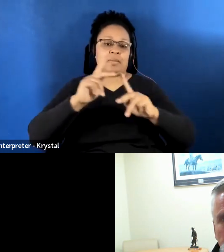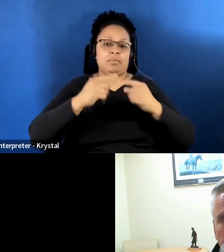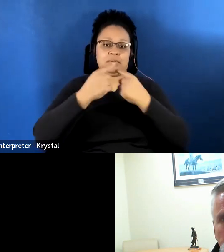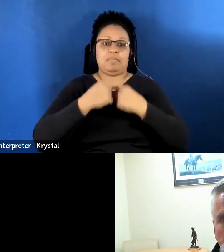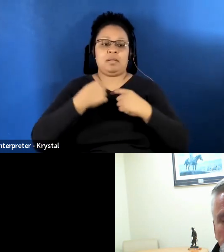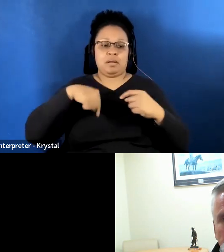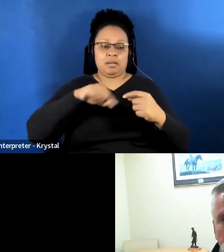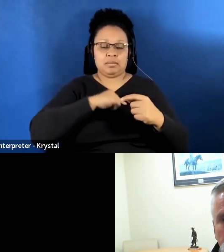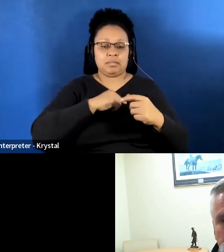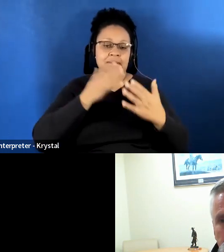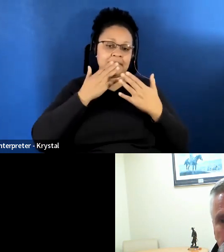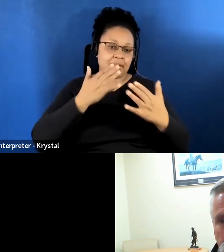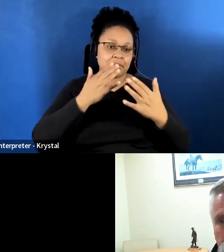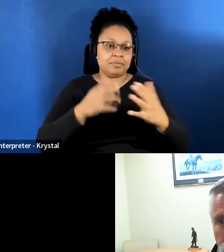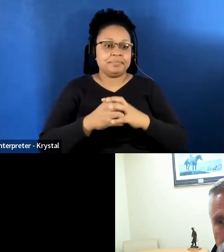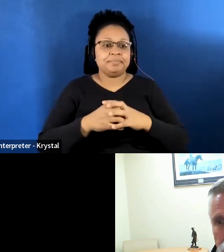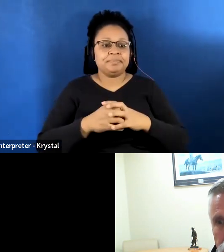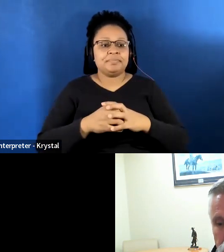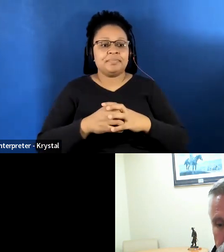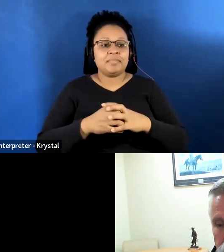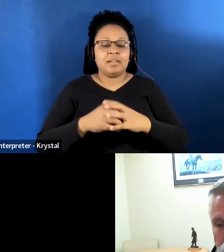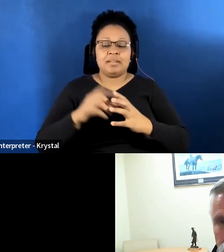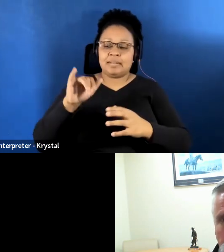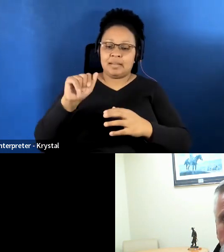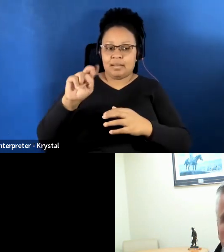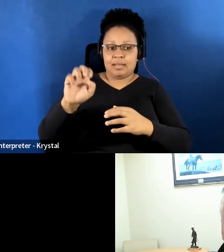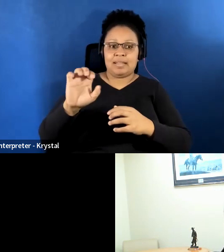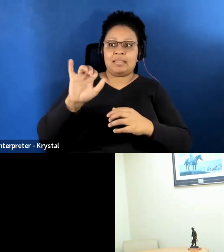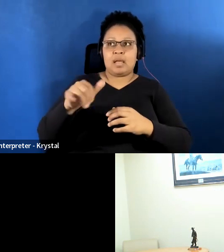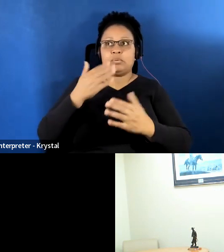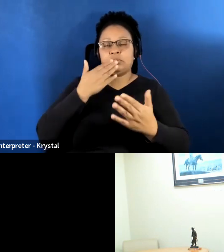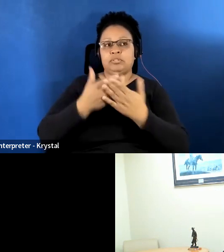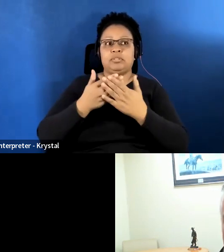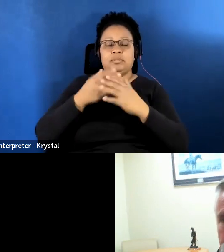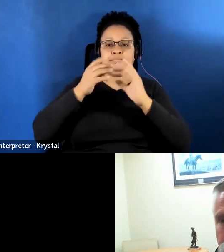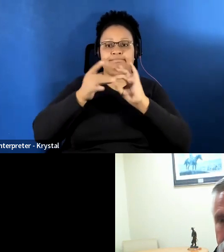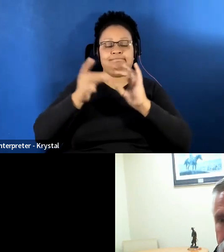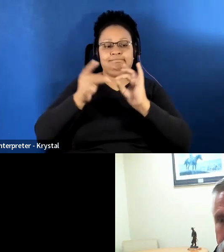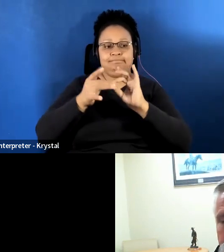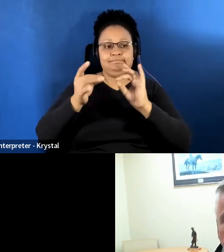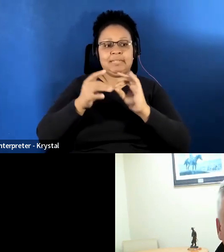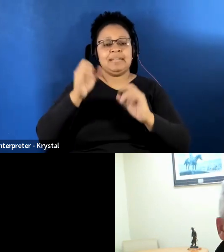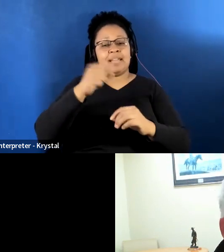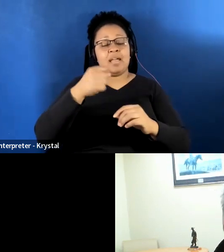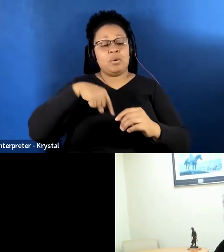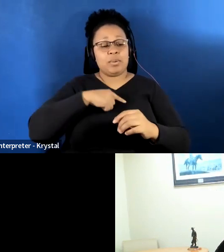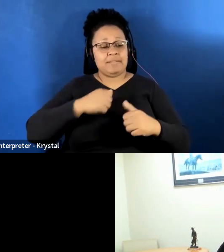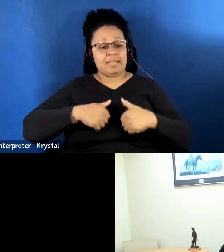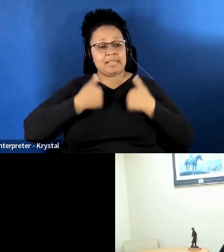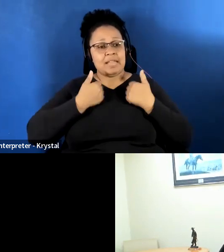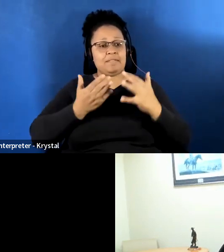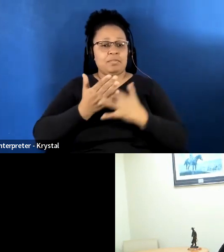thank you. Oh, thank you. That was so well stated. Yeah, as we've lived through